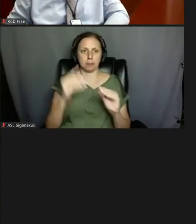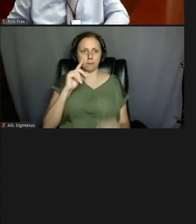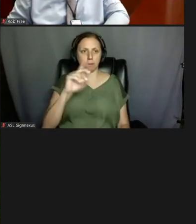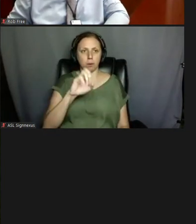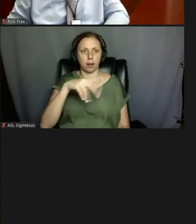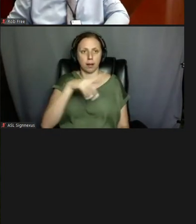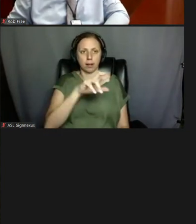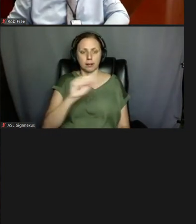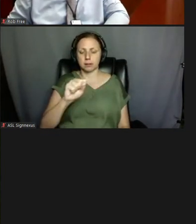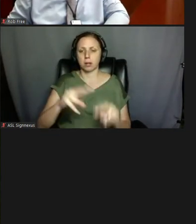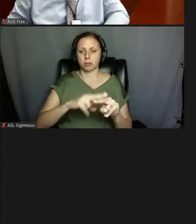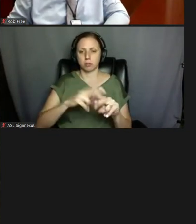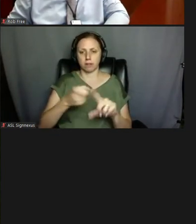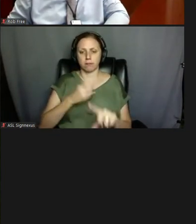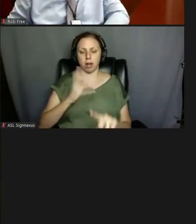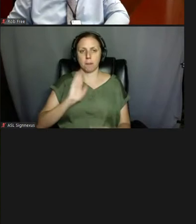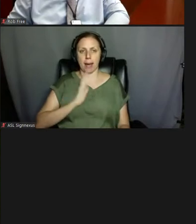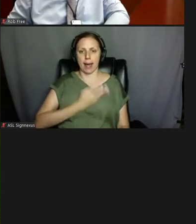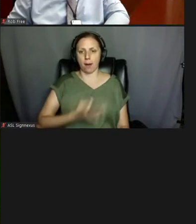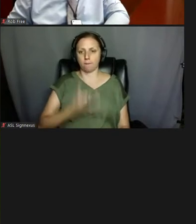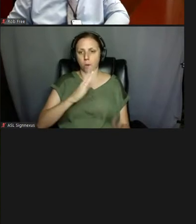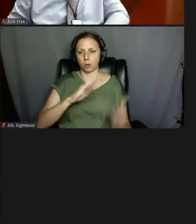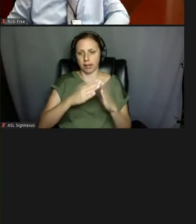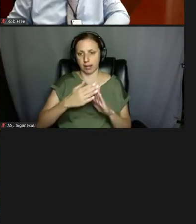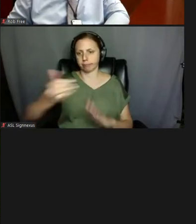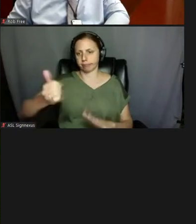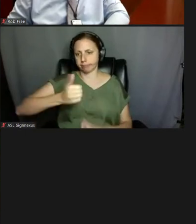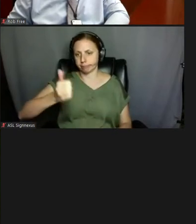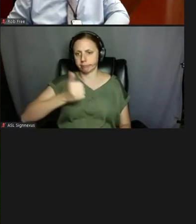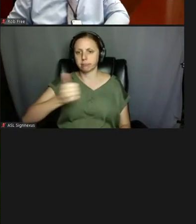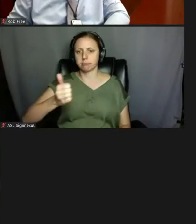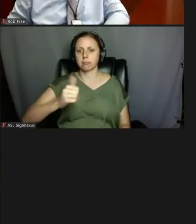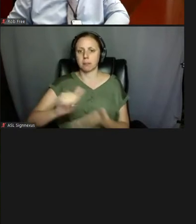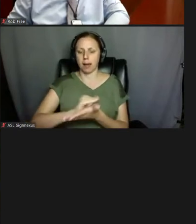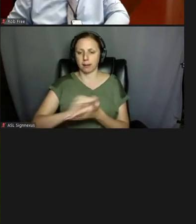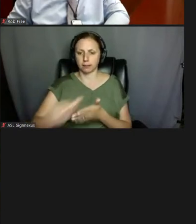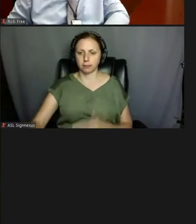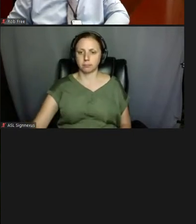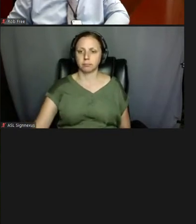from our four towns to and from Manhattan. Thank you.